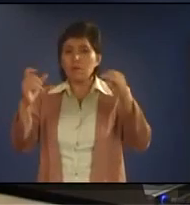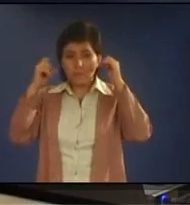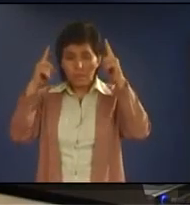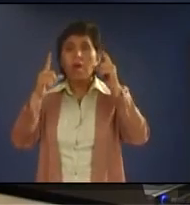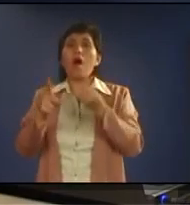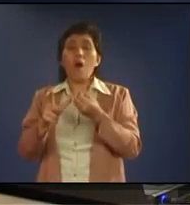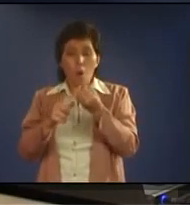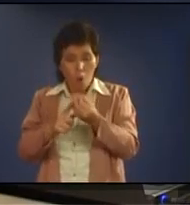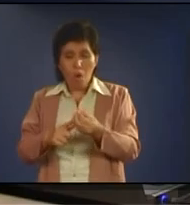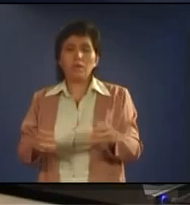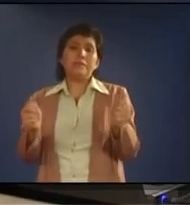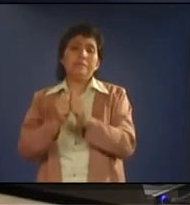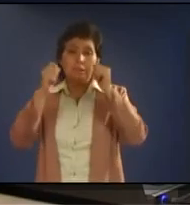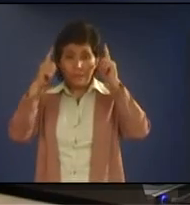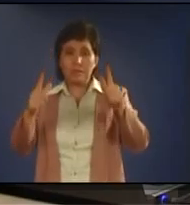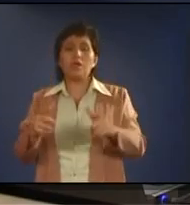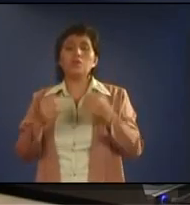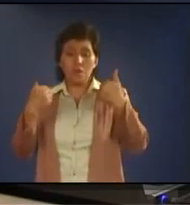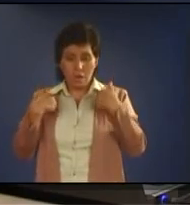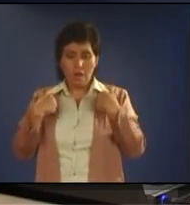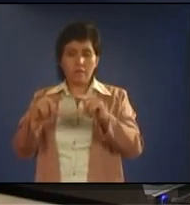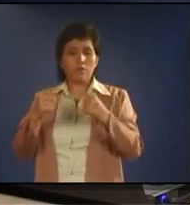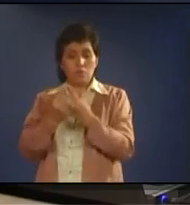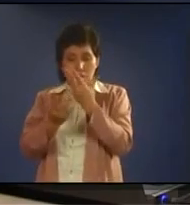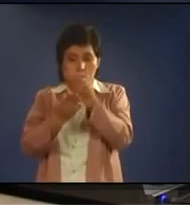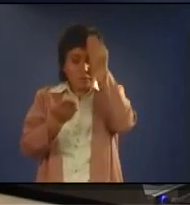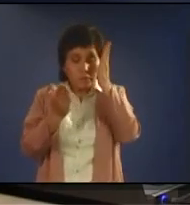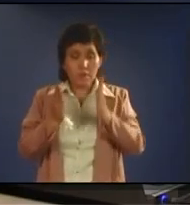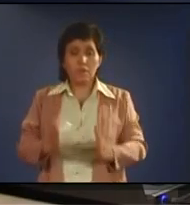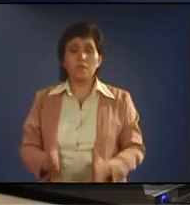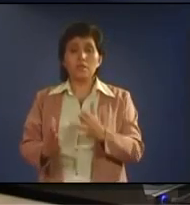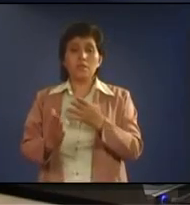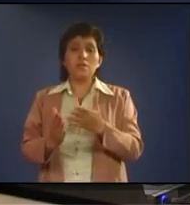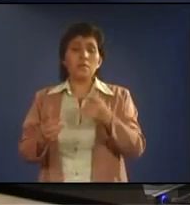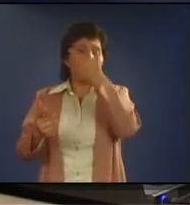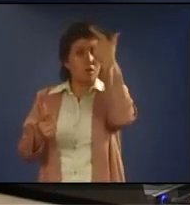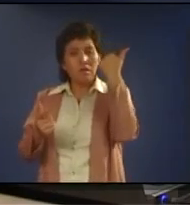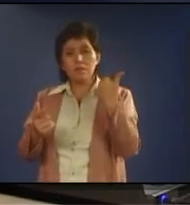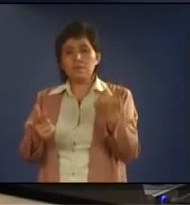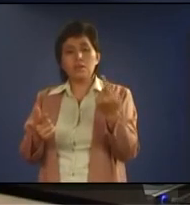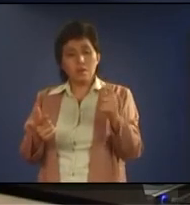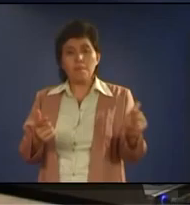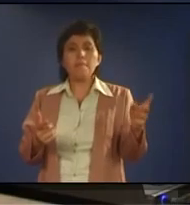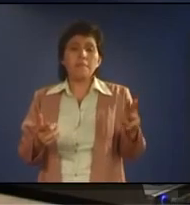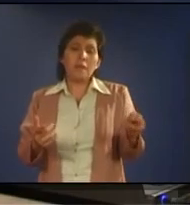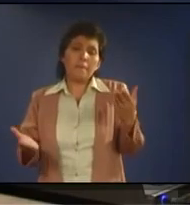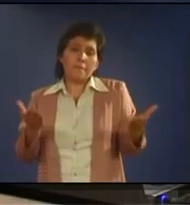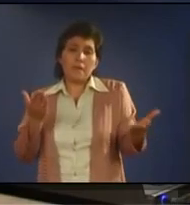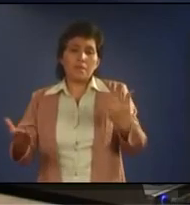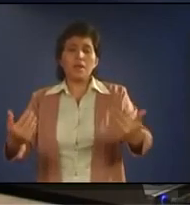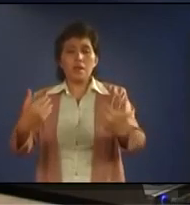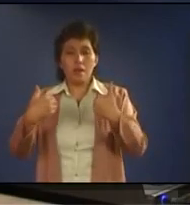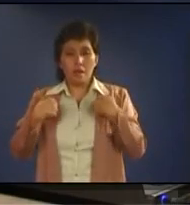consciously. You can have a group of students studying. Now, because they might be having